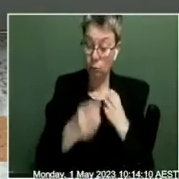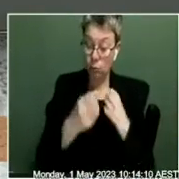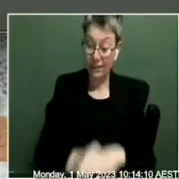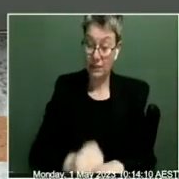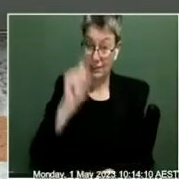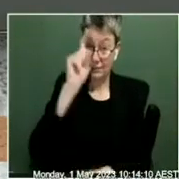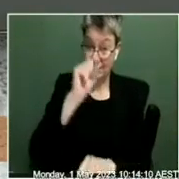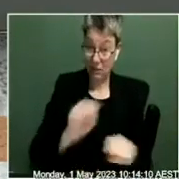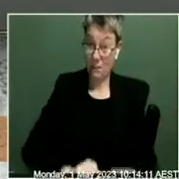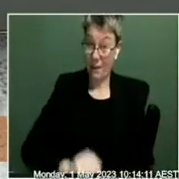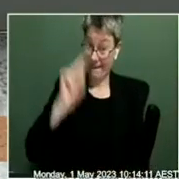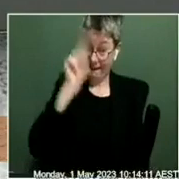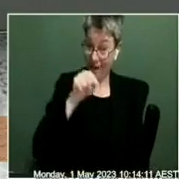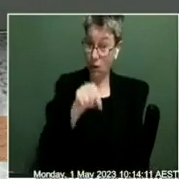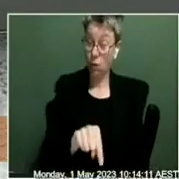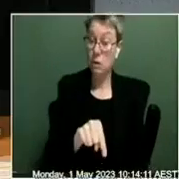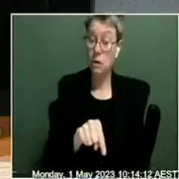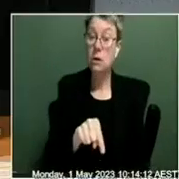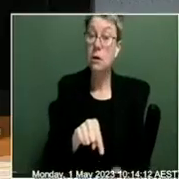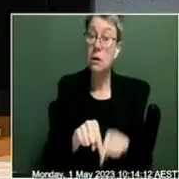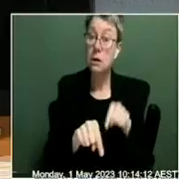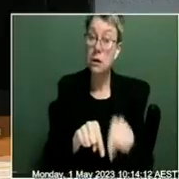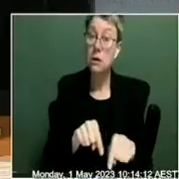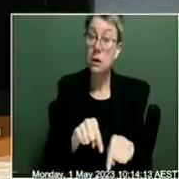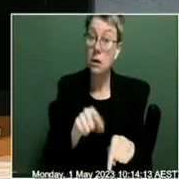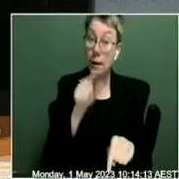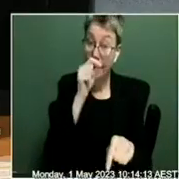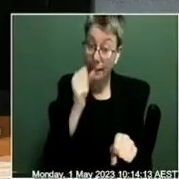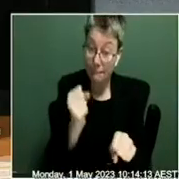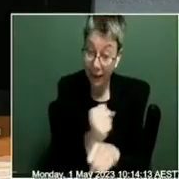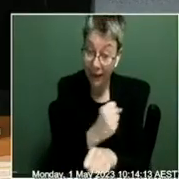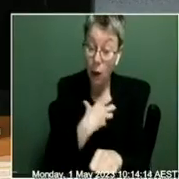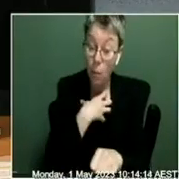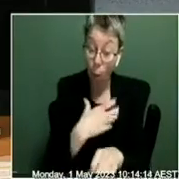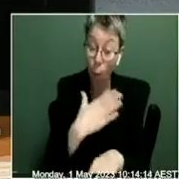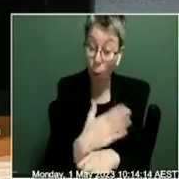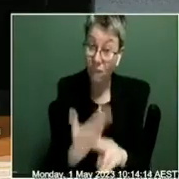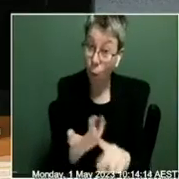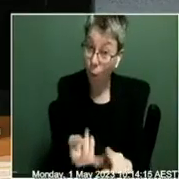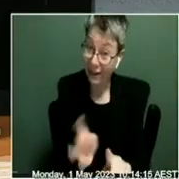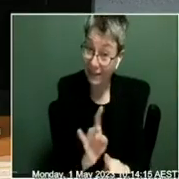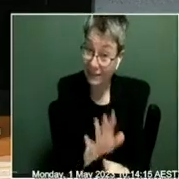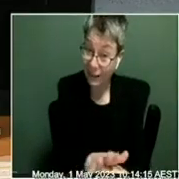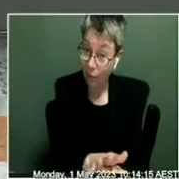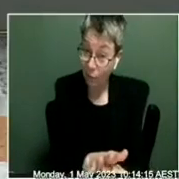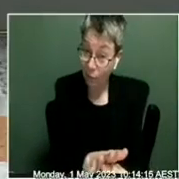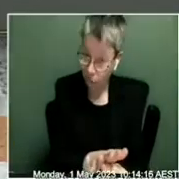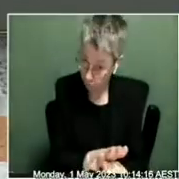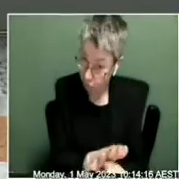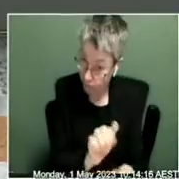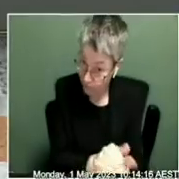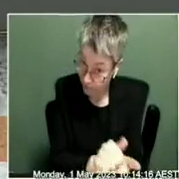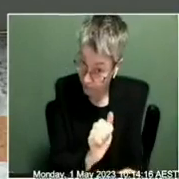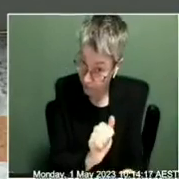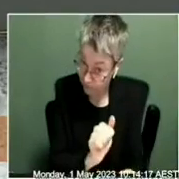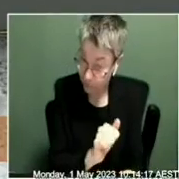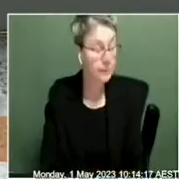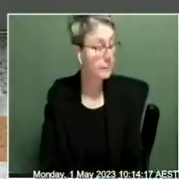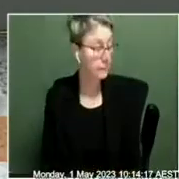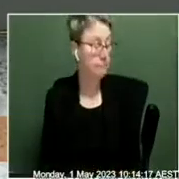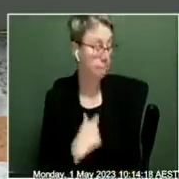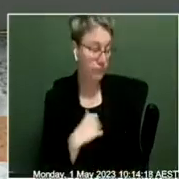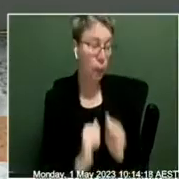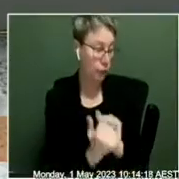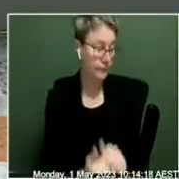think that is the case? Yes, I would agree that's the case. And do you accept that reducing the involvement of First Nations